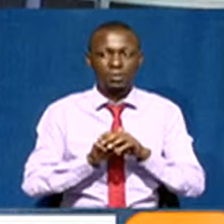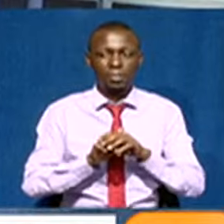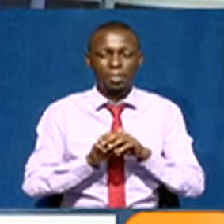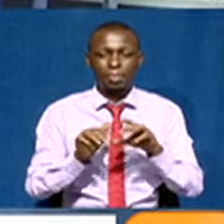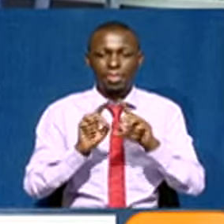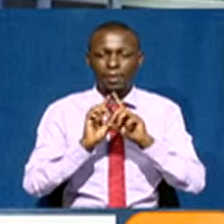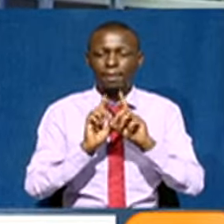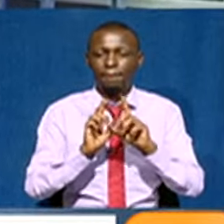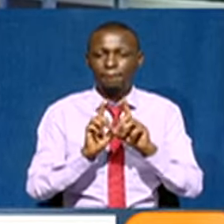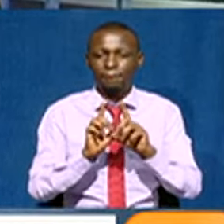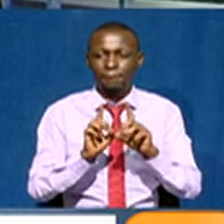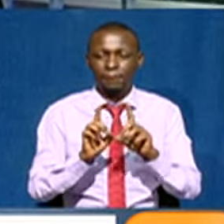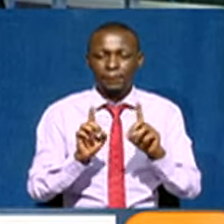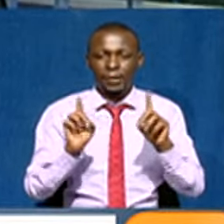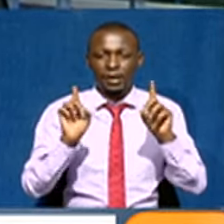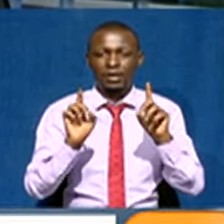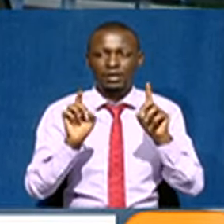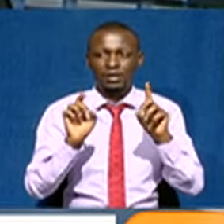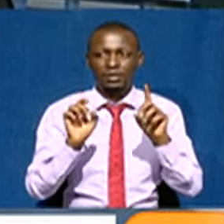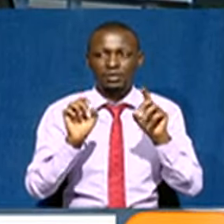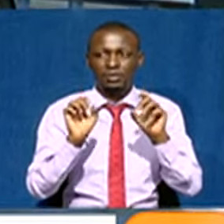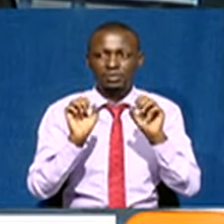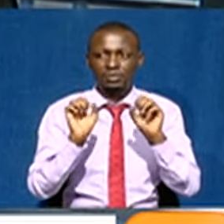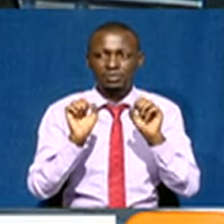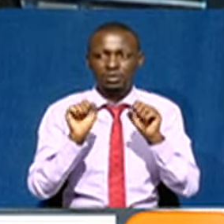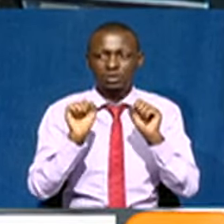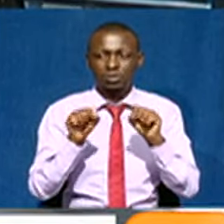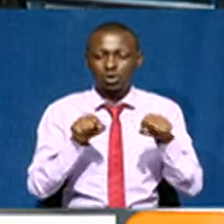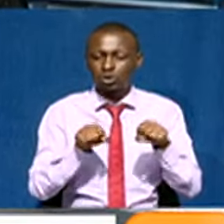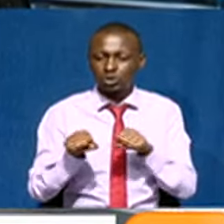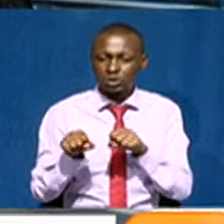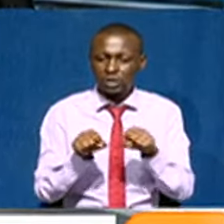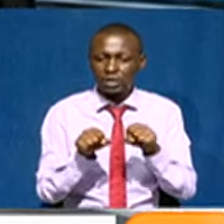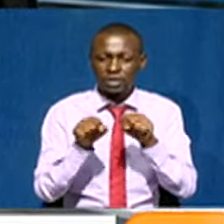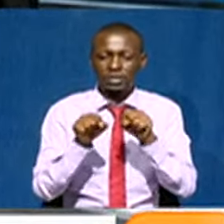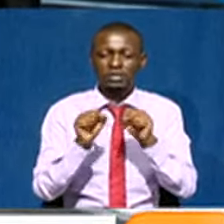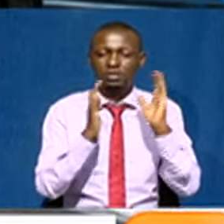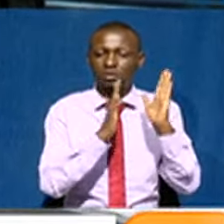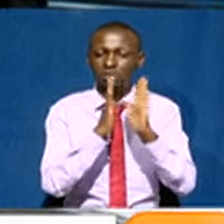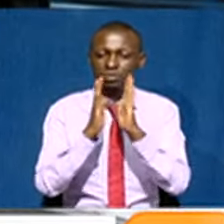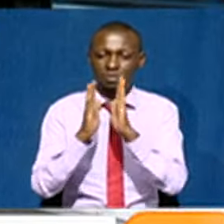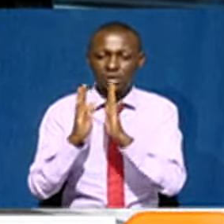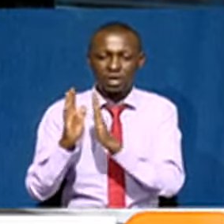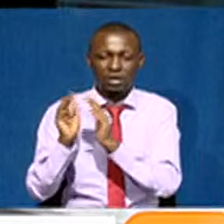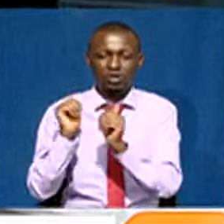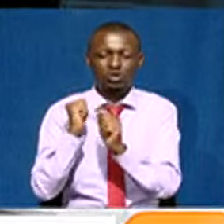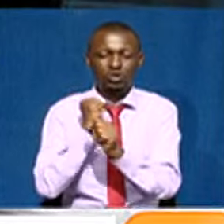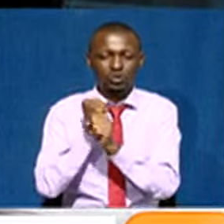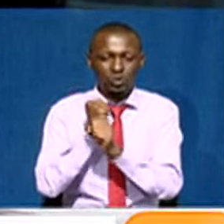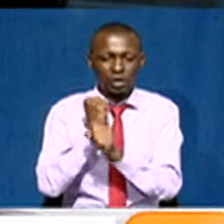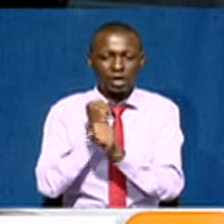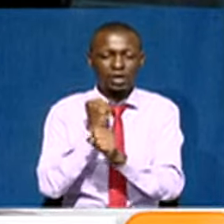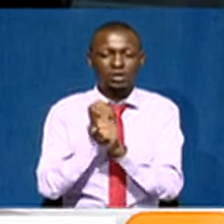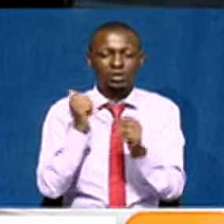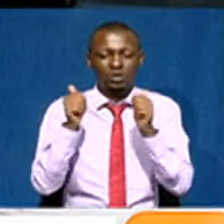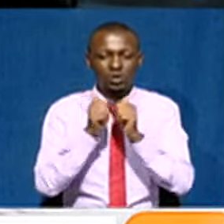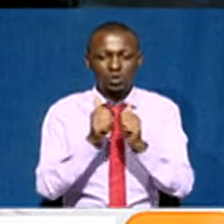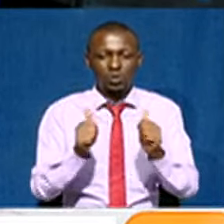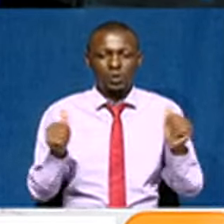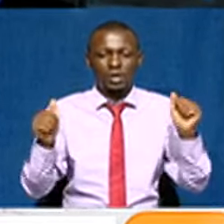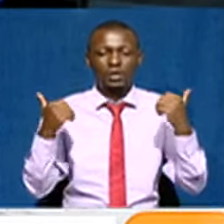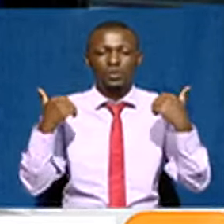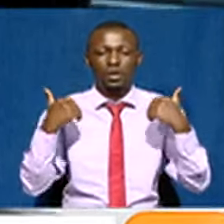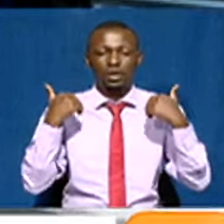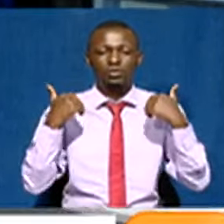right culture to, offshoot the strategy so that it works for us. So that is also a key pillar in terms of how do